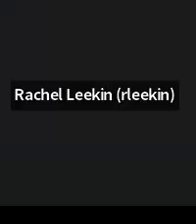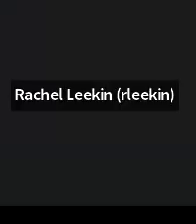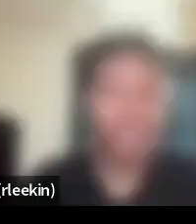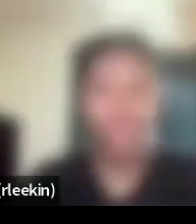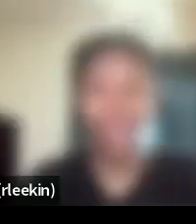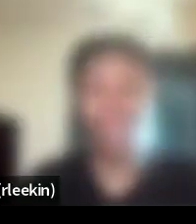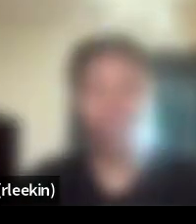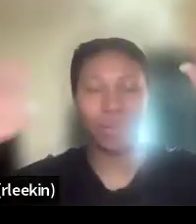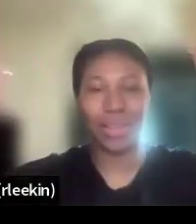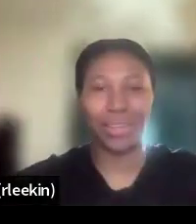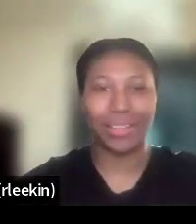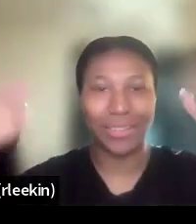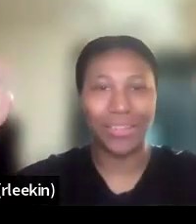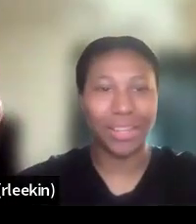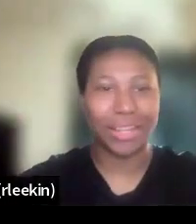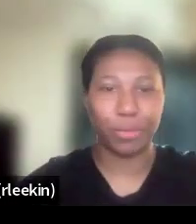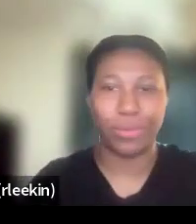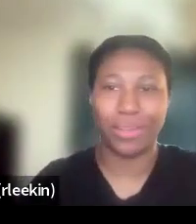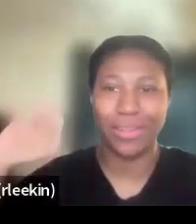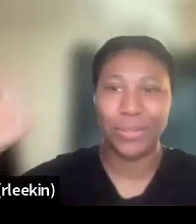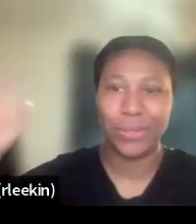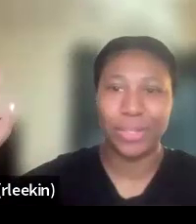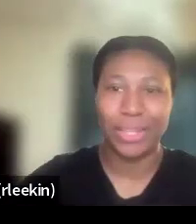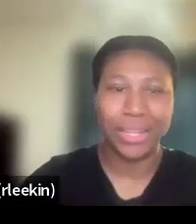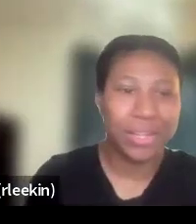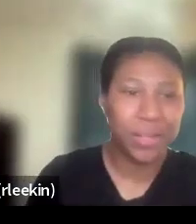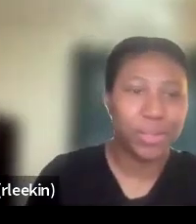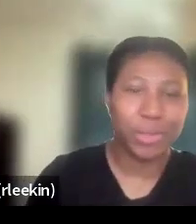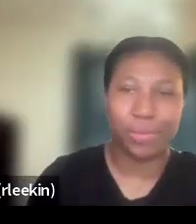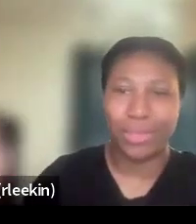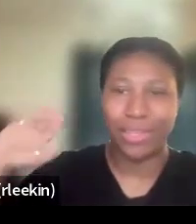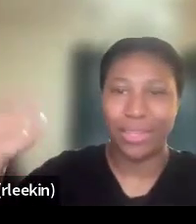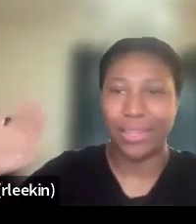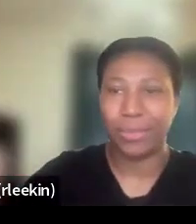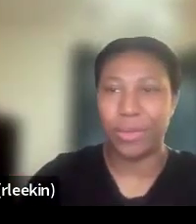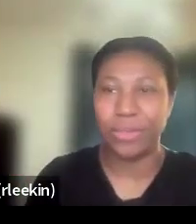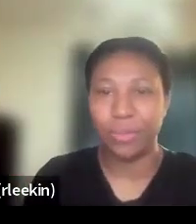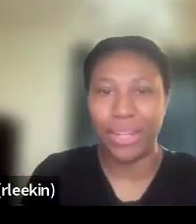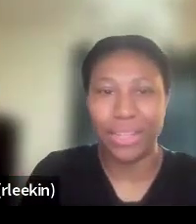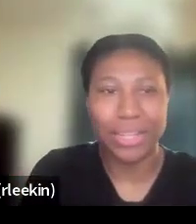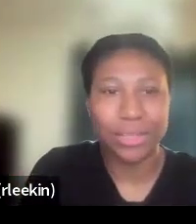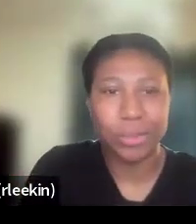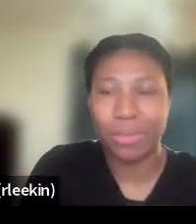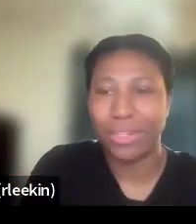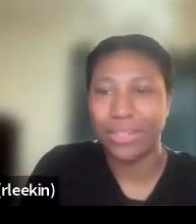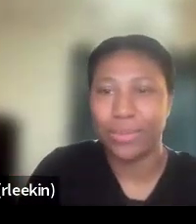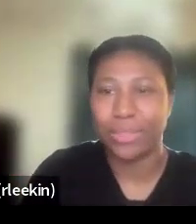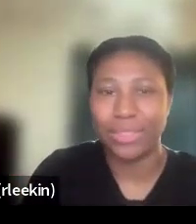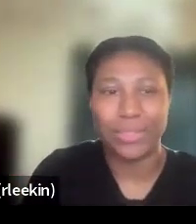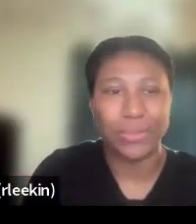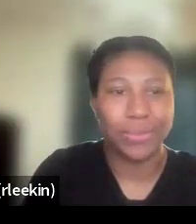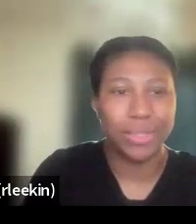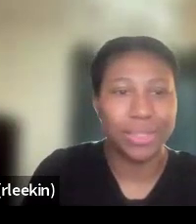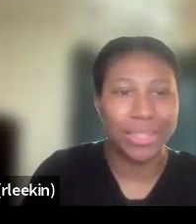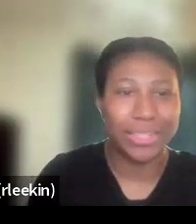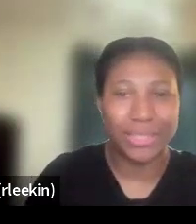Yes, AWS. yeah, AWS. Hi, everyone. Yes. Travis, Destiny. We also met at the last KubeCon as